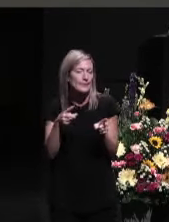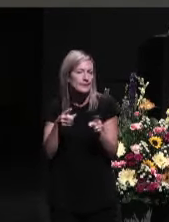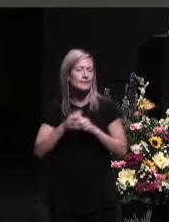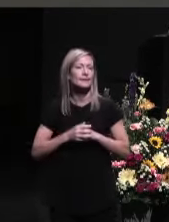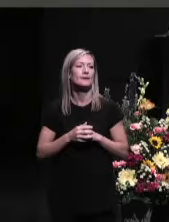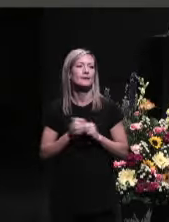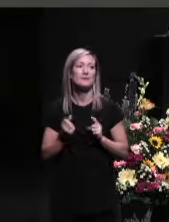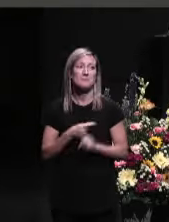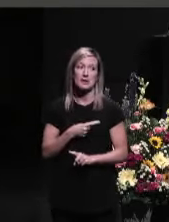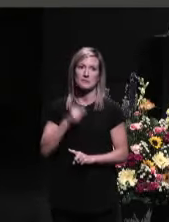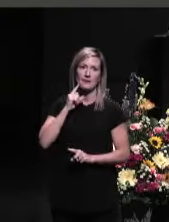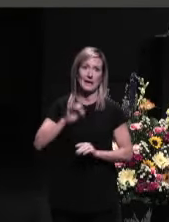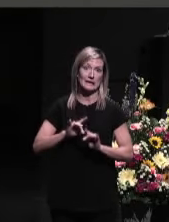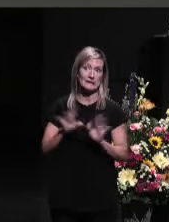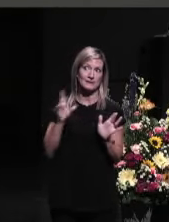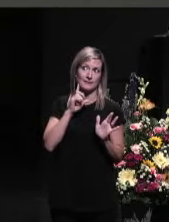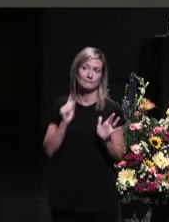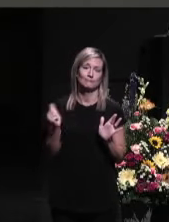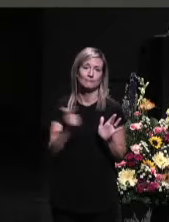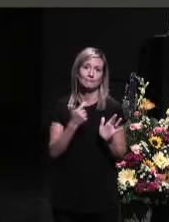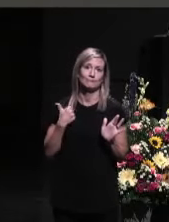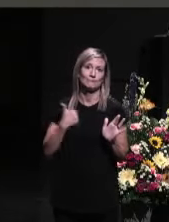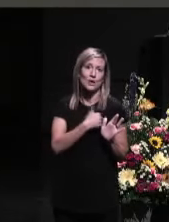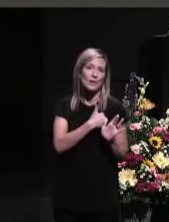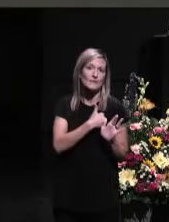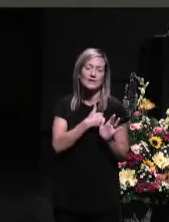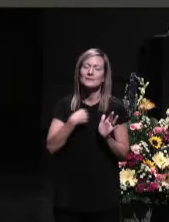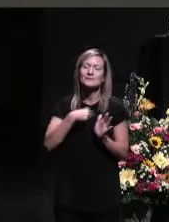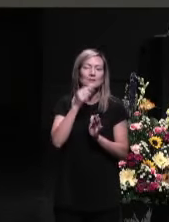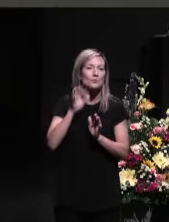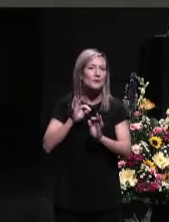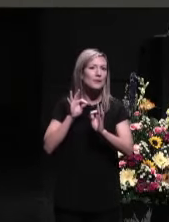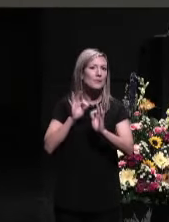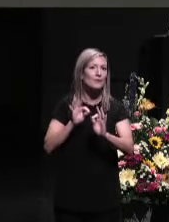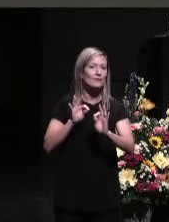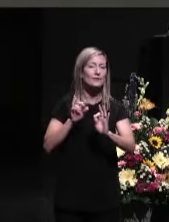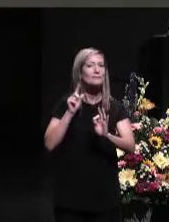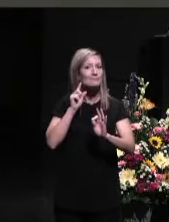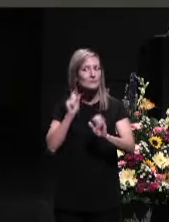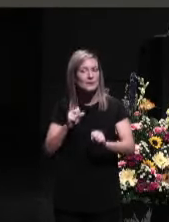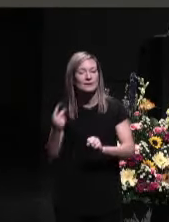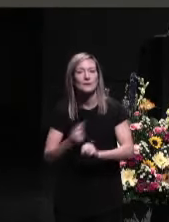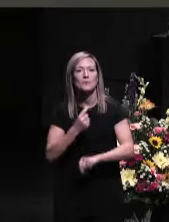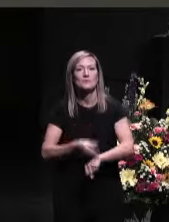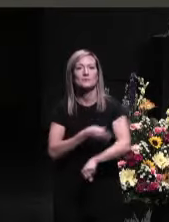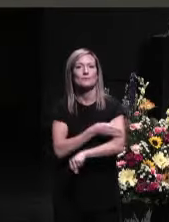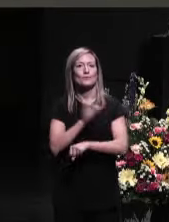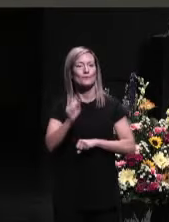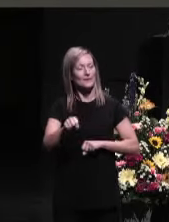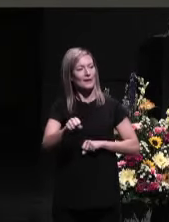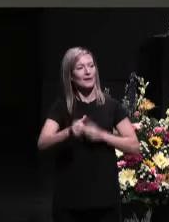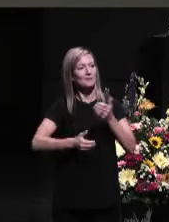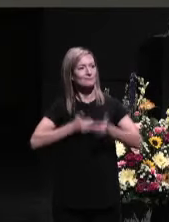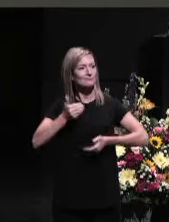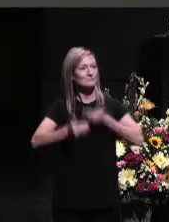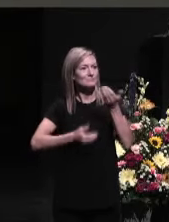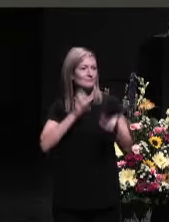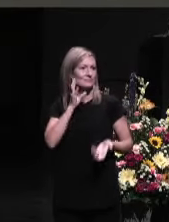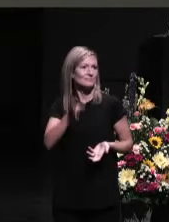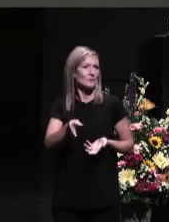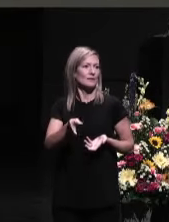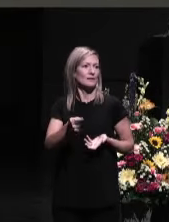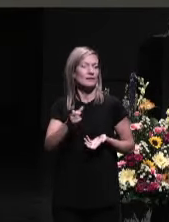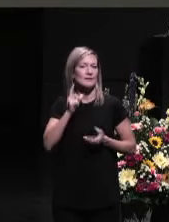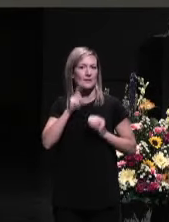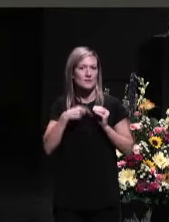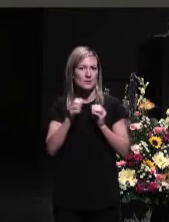think it's evident to us all, we're not perfect. We have much room for improvement, and certainly along the way, the importance